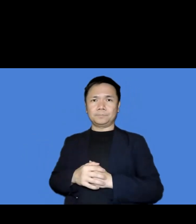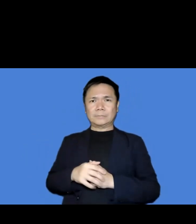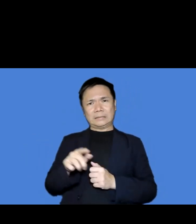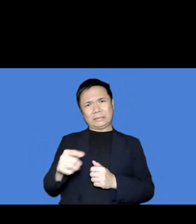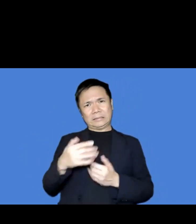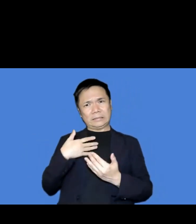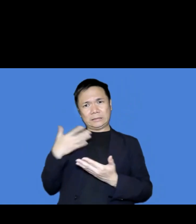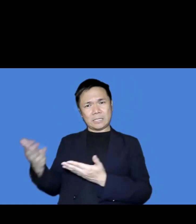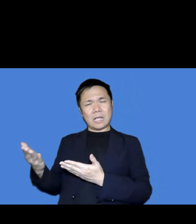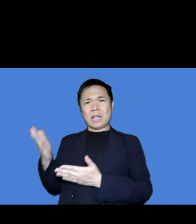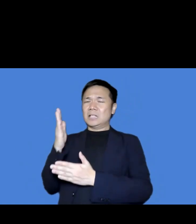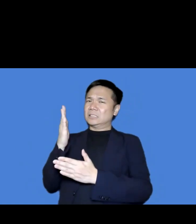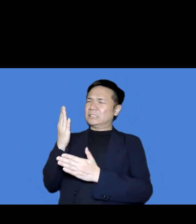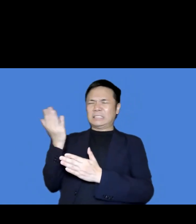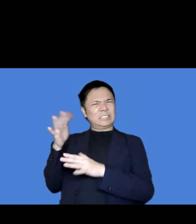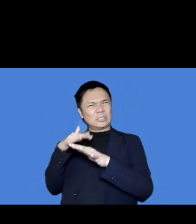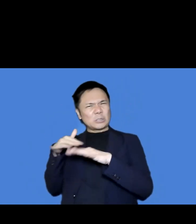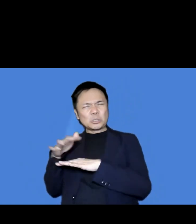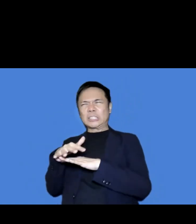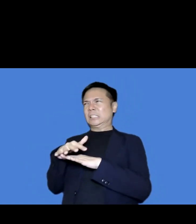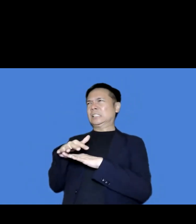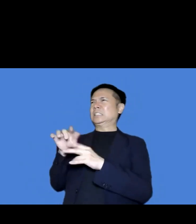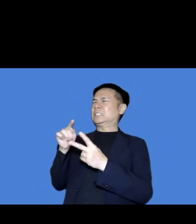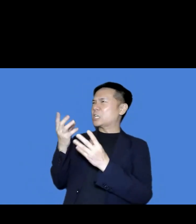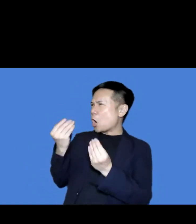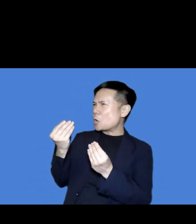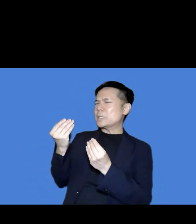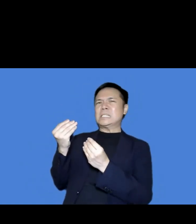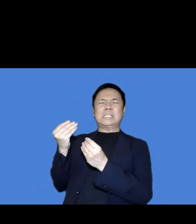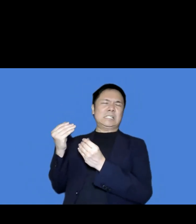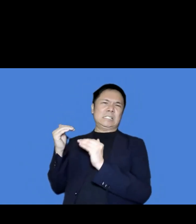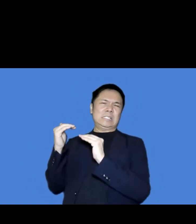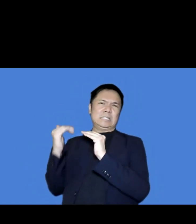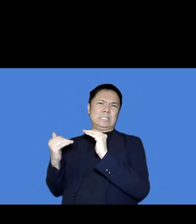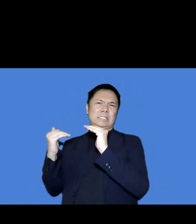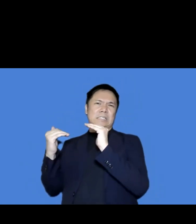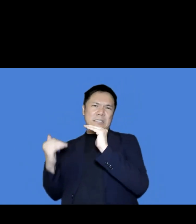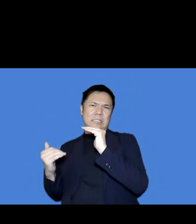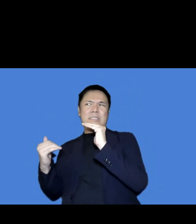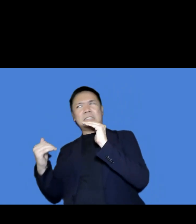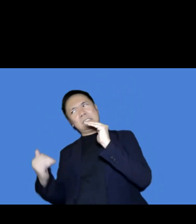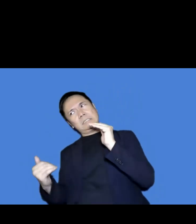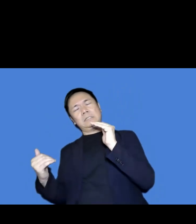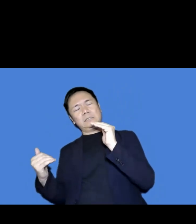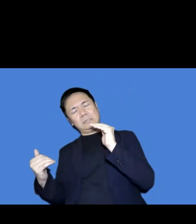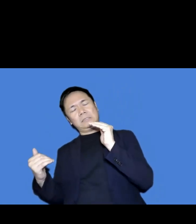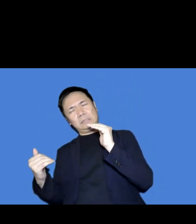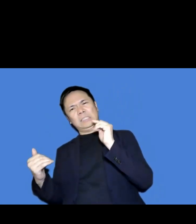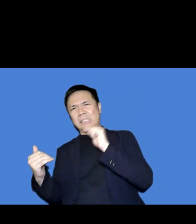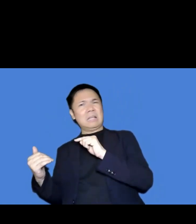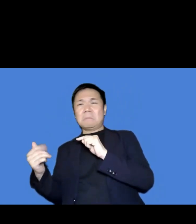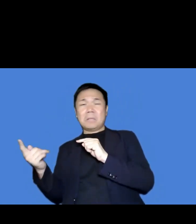social, economic, and civic disparities compared to those without disabilities, even in developed